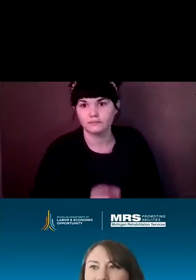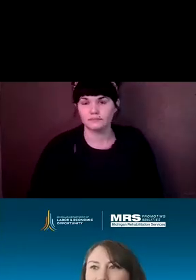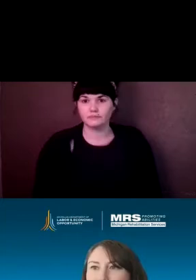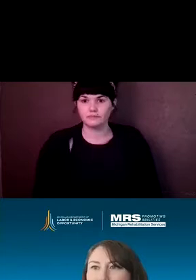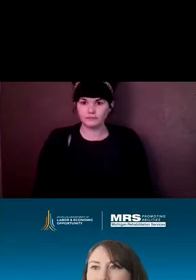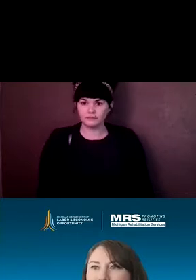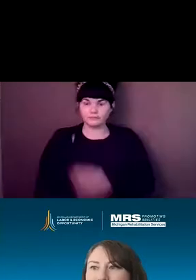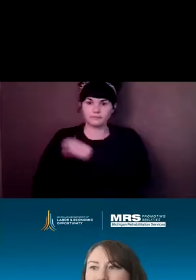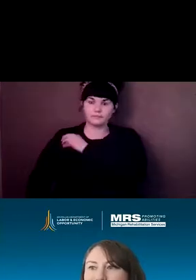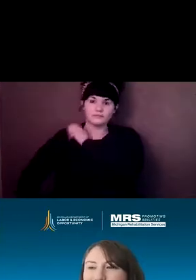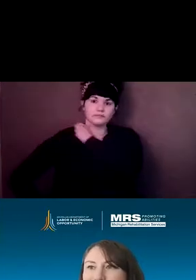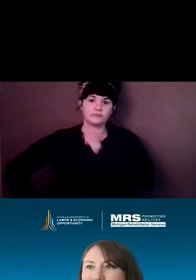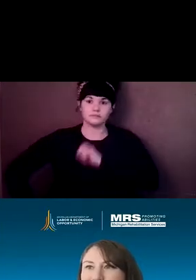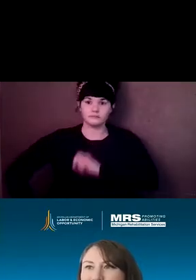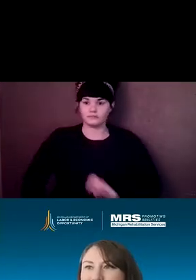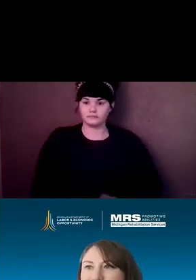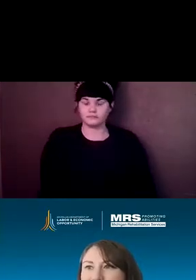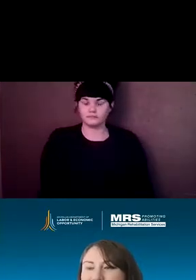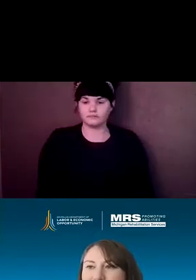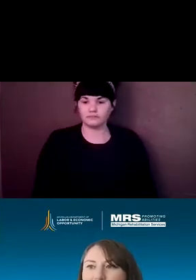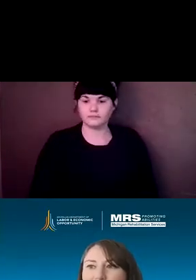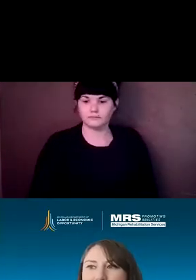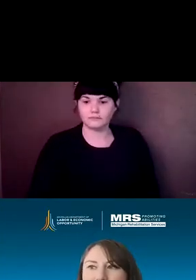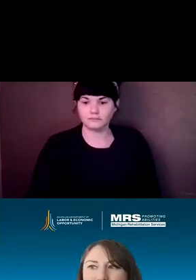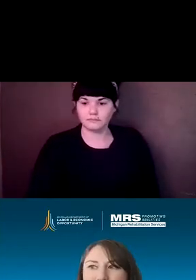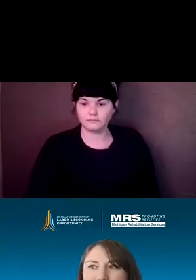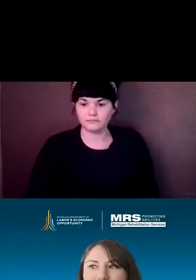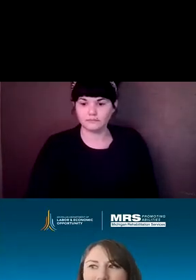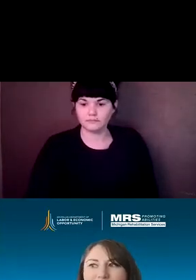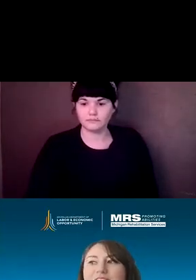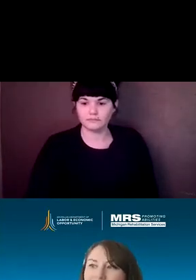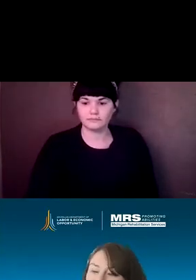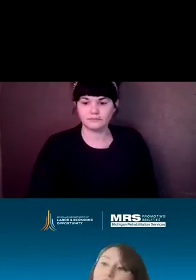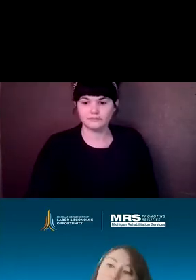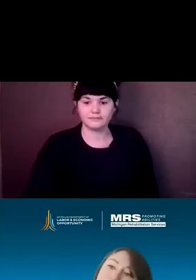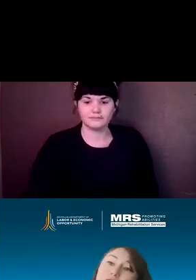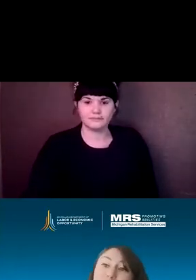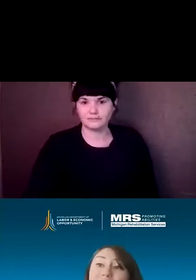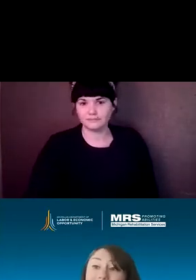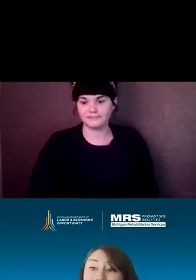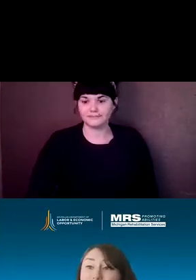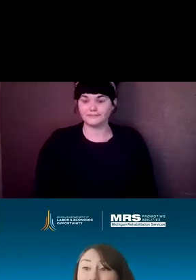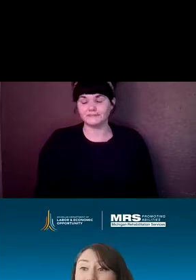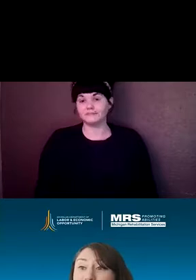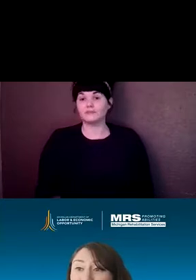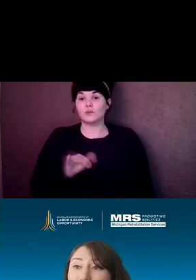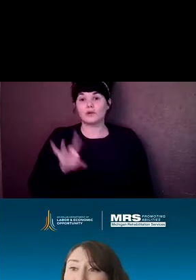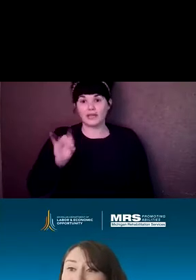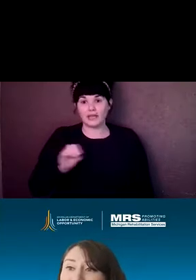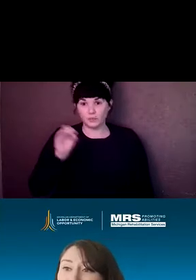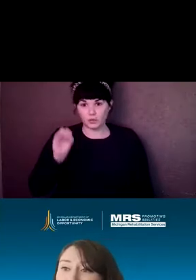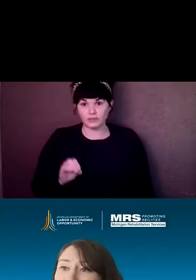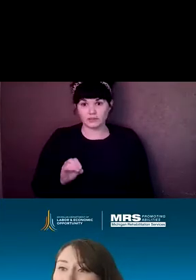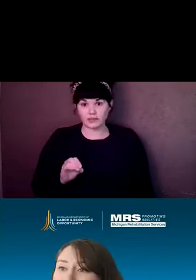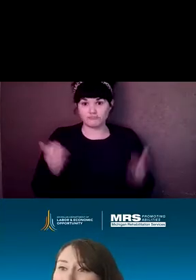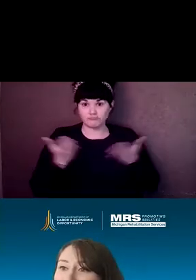All right, let's see what the results are. All right, so about 80% of us on the call